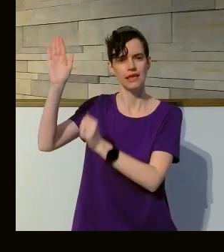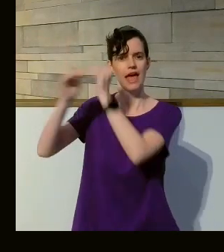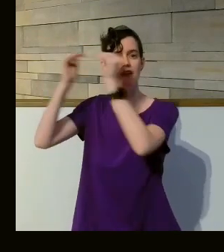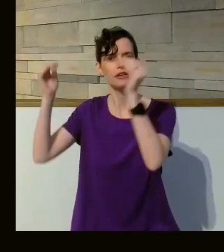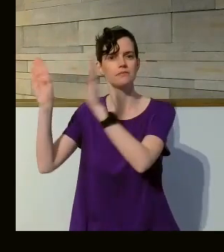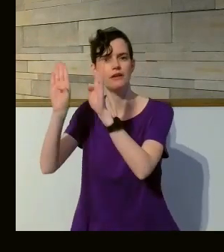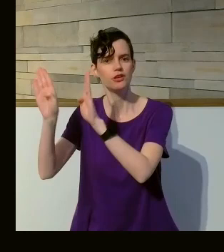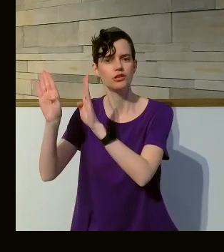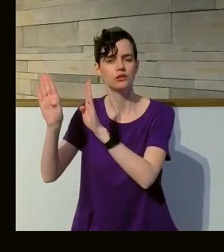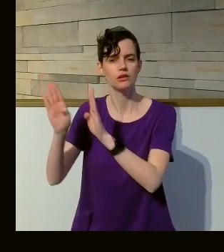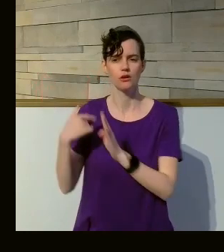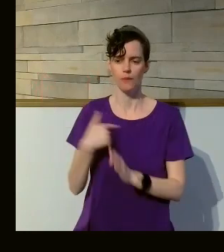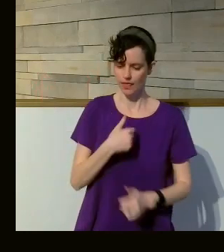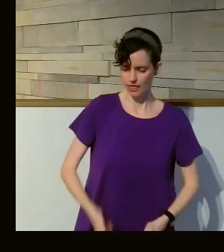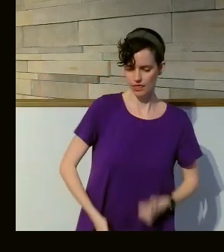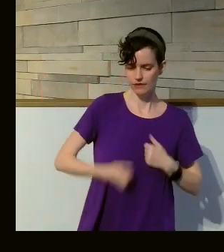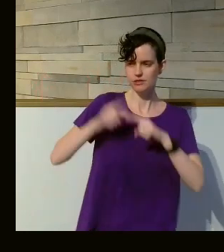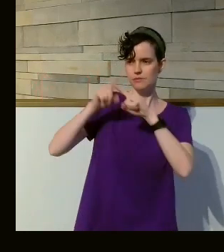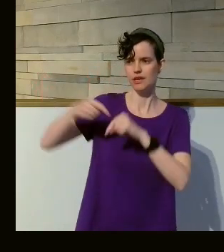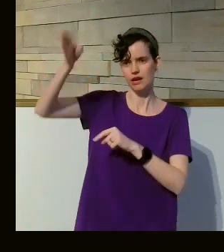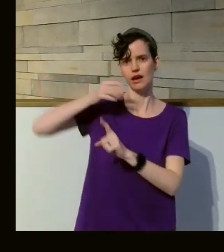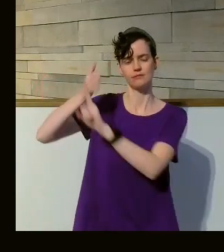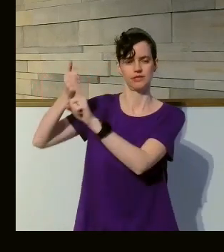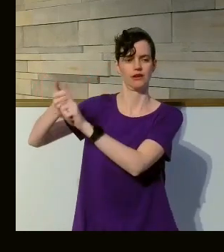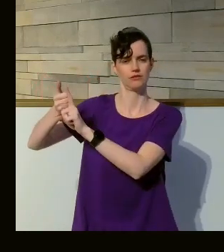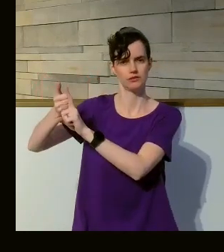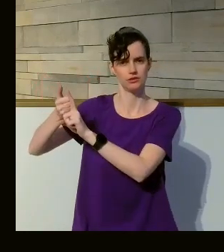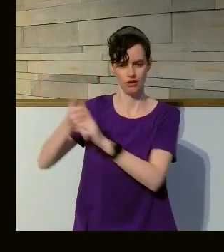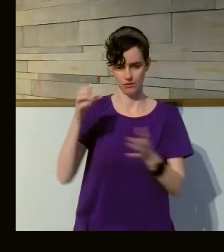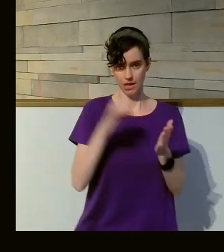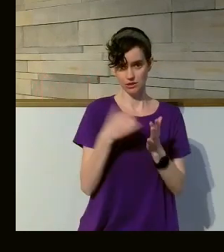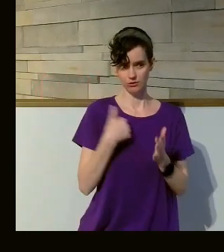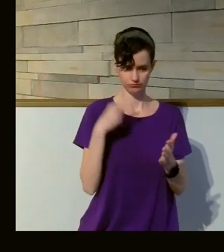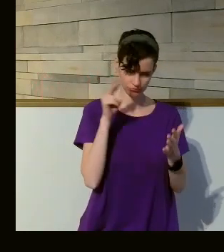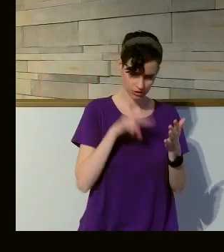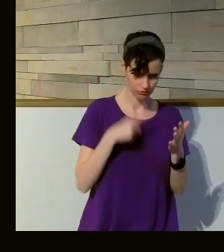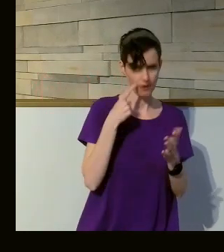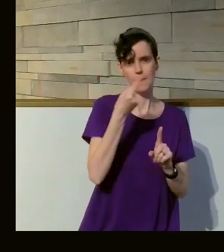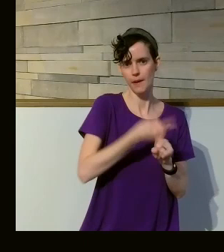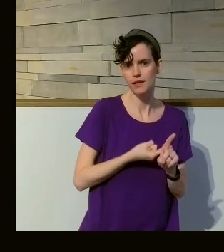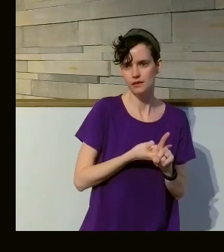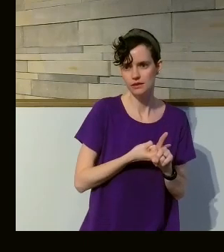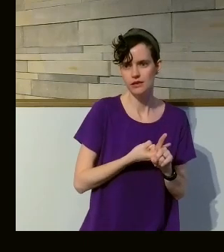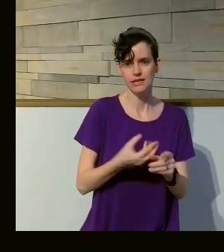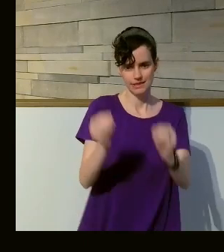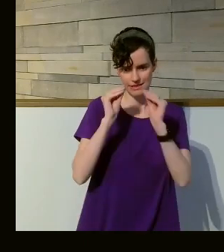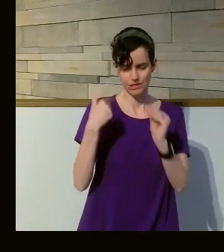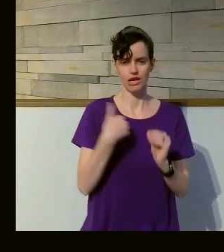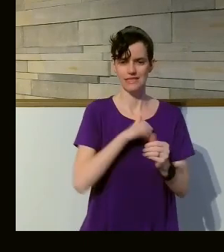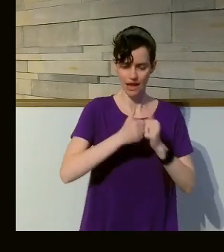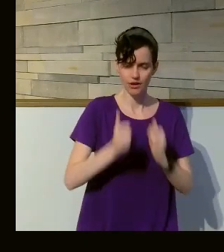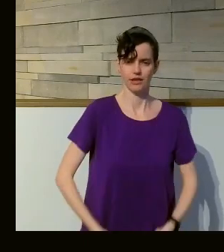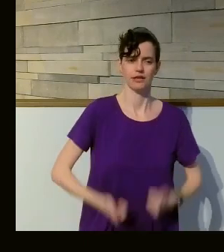an ethic and a morality that comes from God Himself. So our passage that we've been looking at for the last really month has been telling us about how